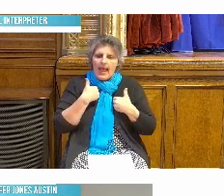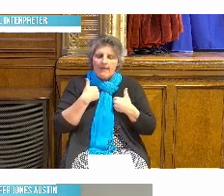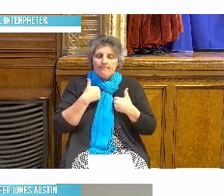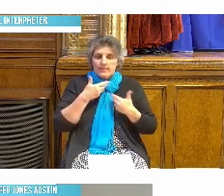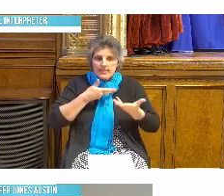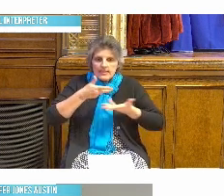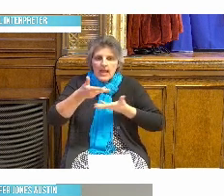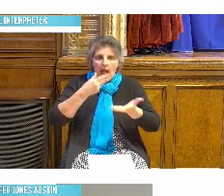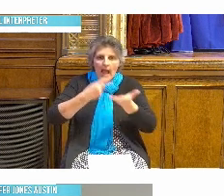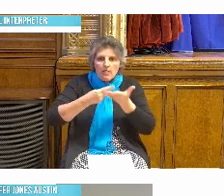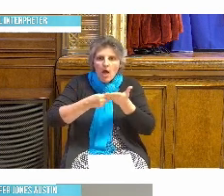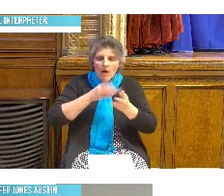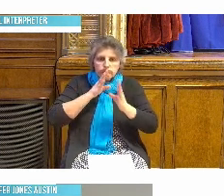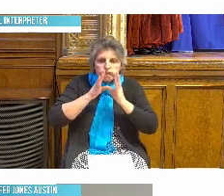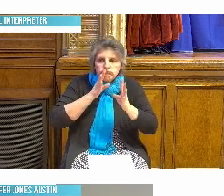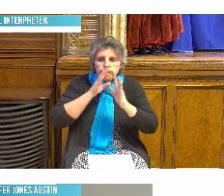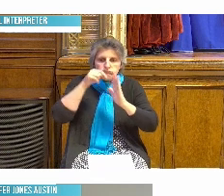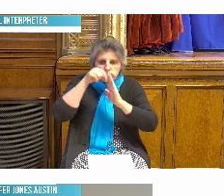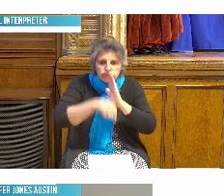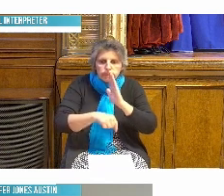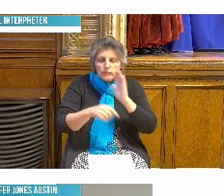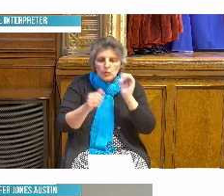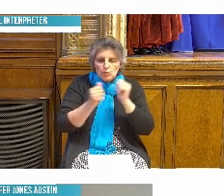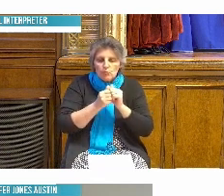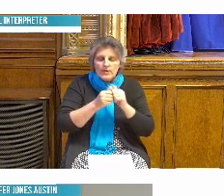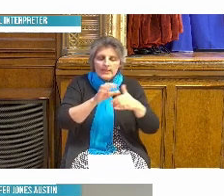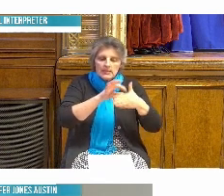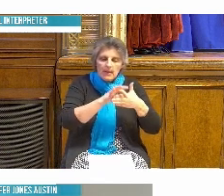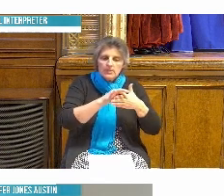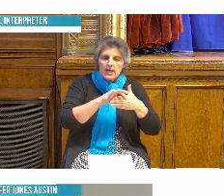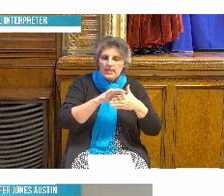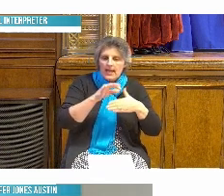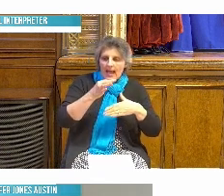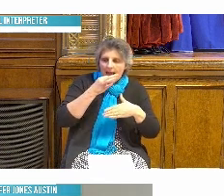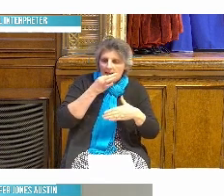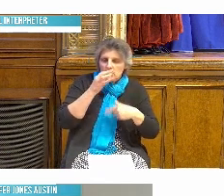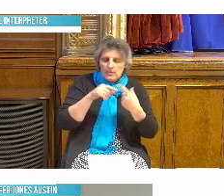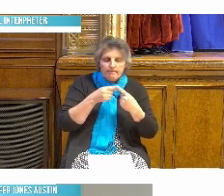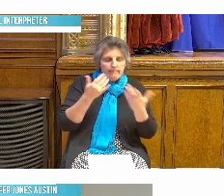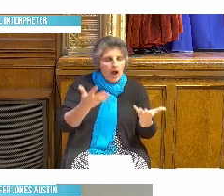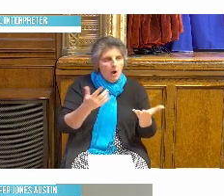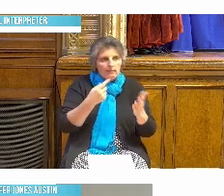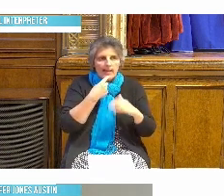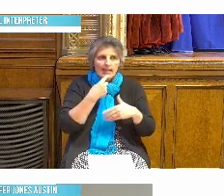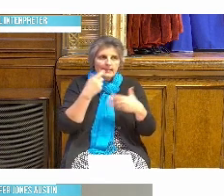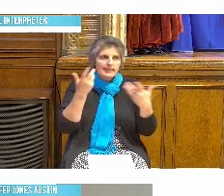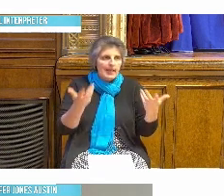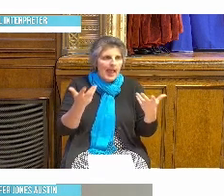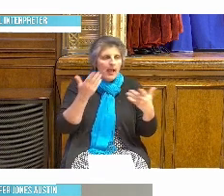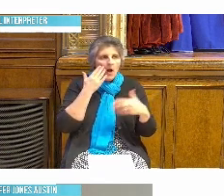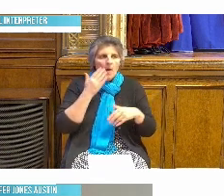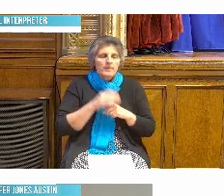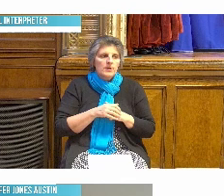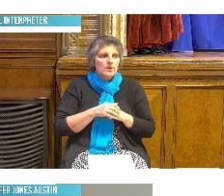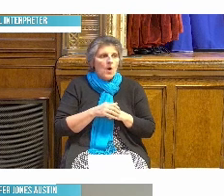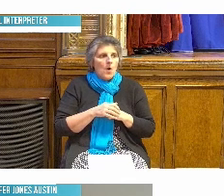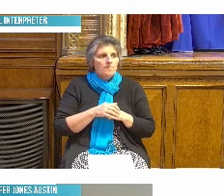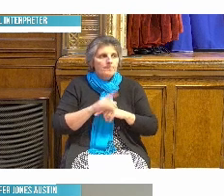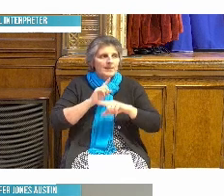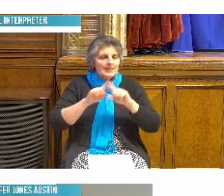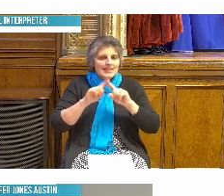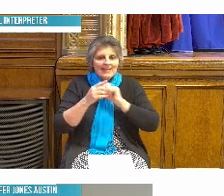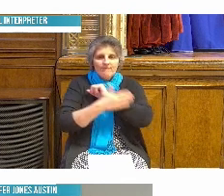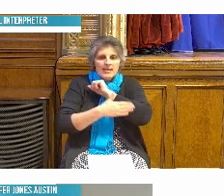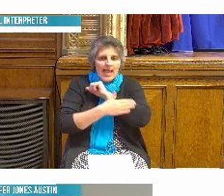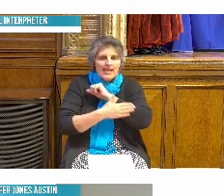dialogue, extensive dialogue with subject matter experts about, let's say, um, you know, different